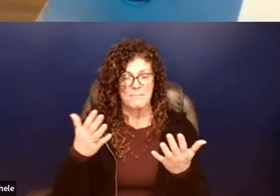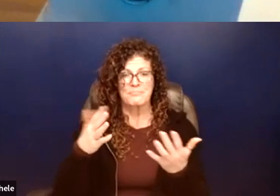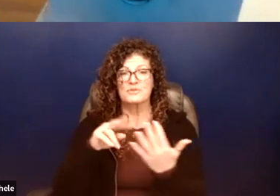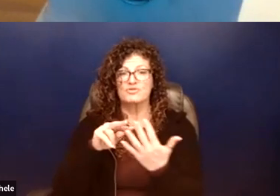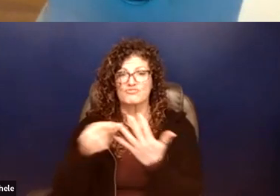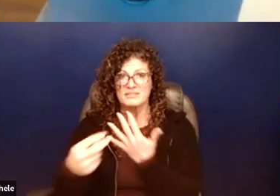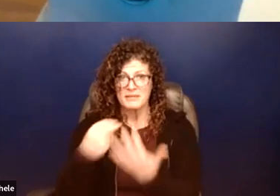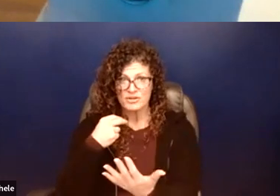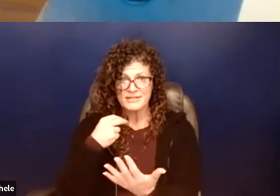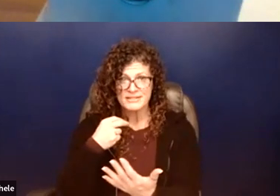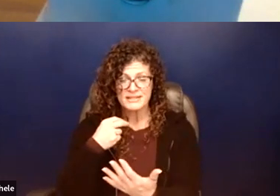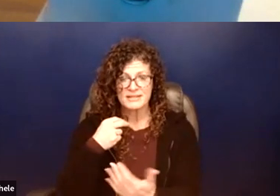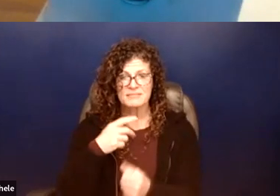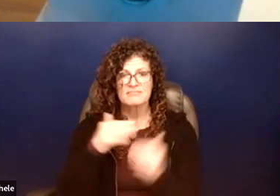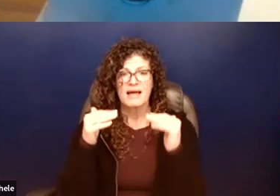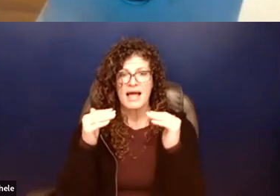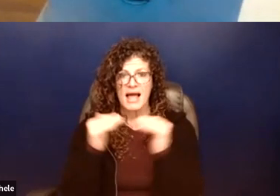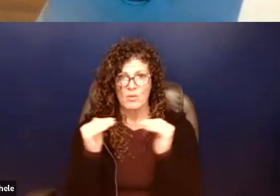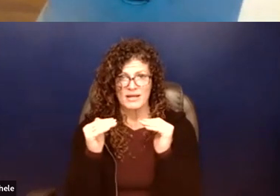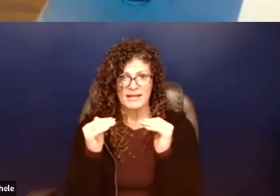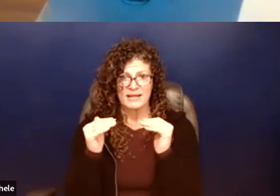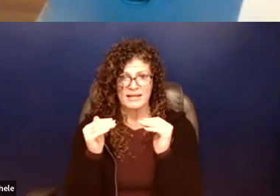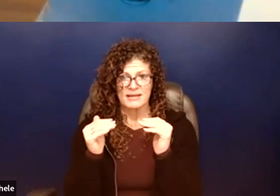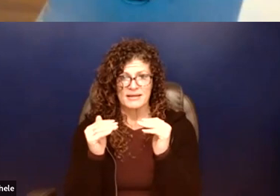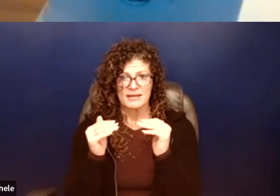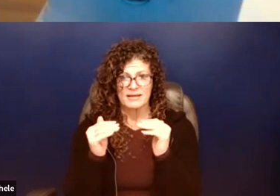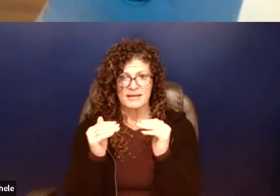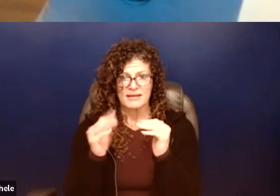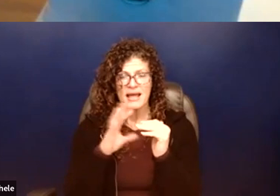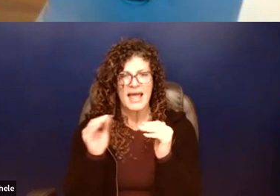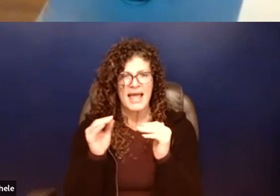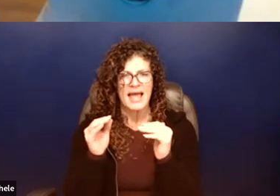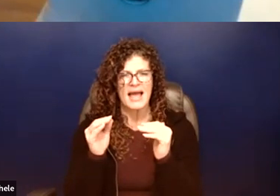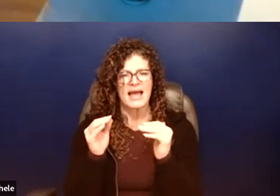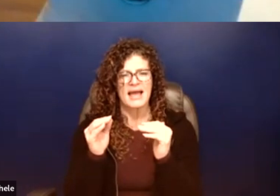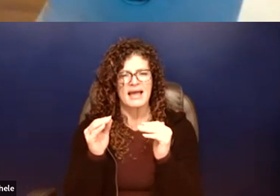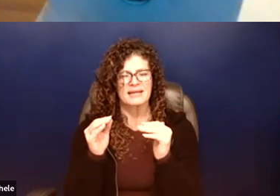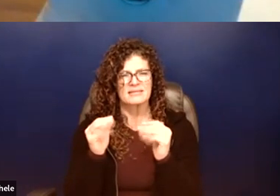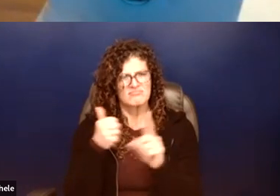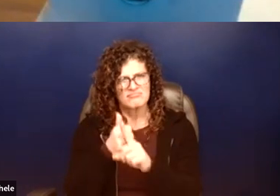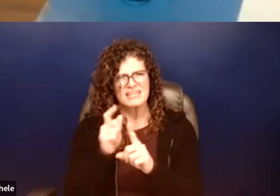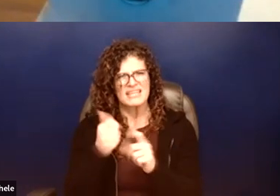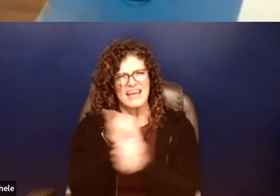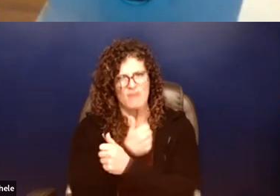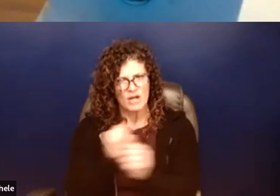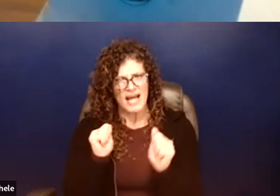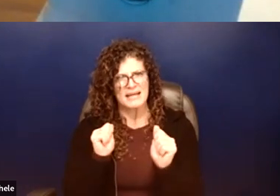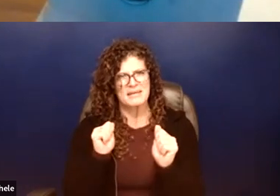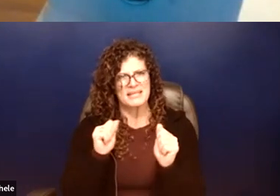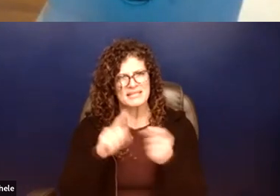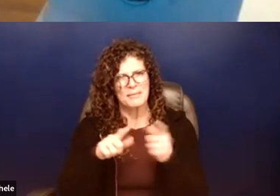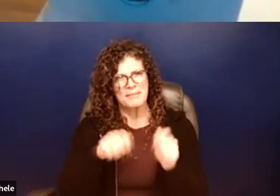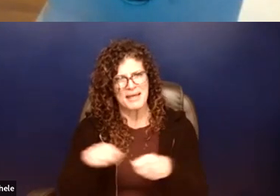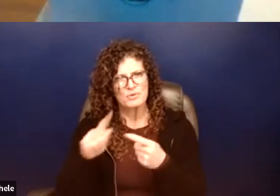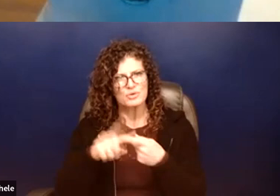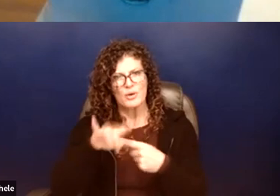transparency and equity and the autonomy to actually implement